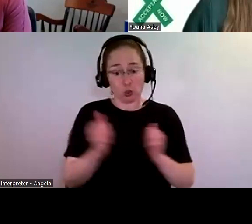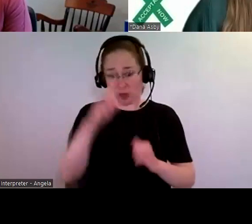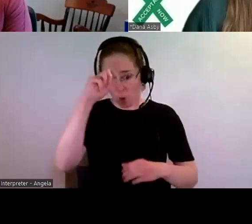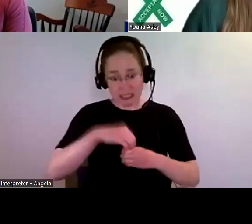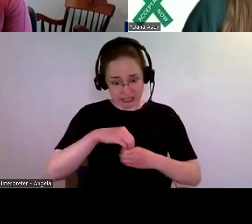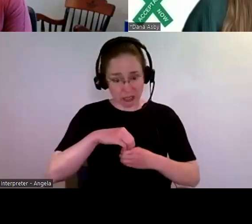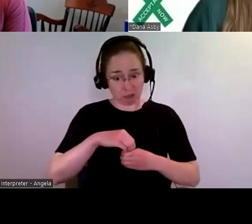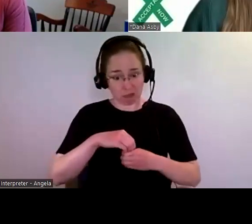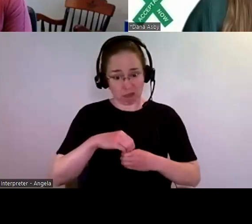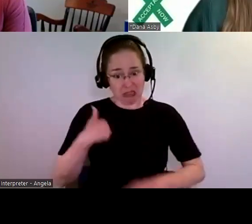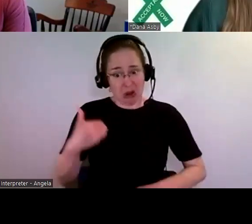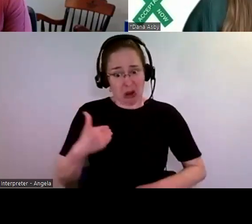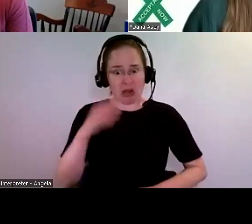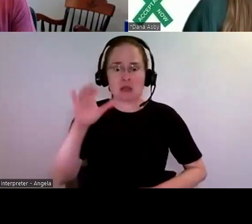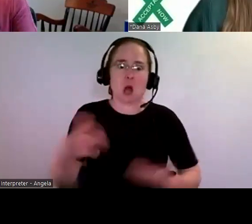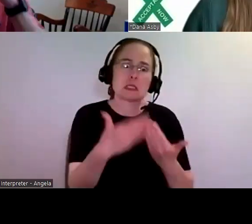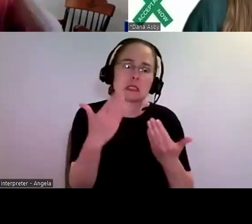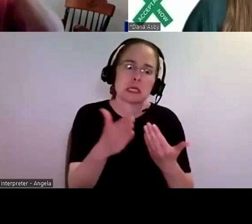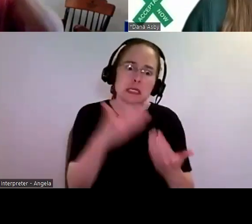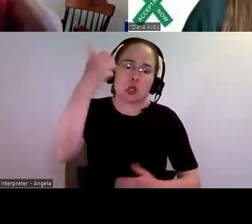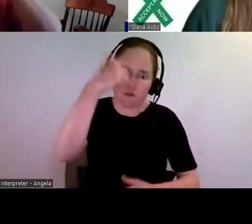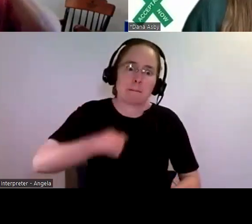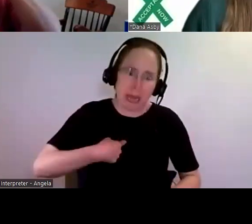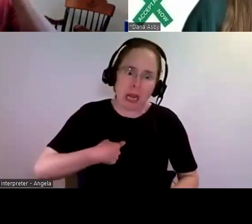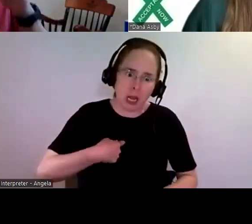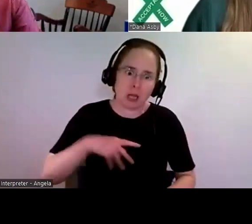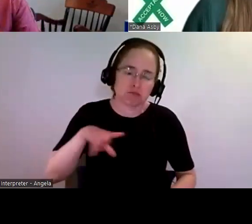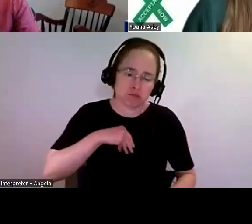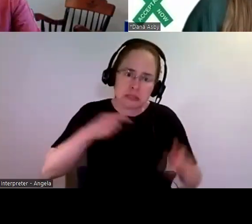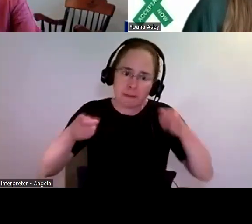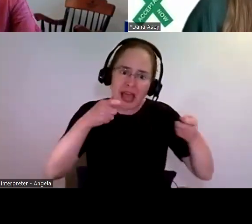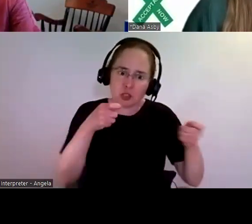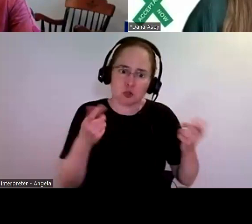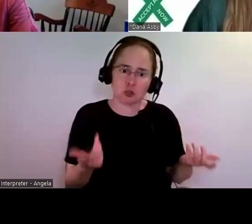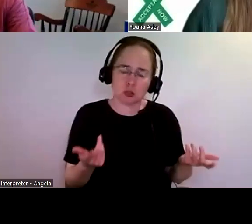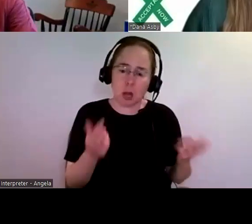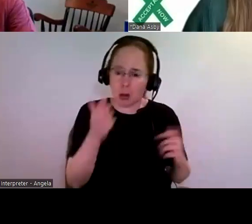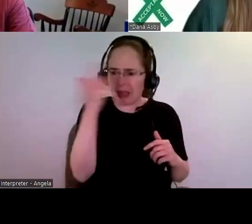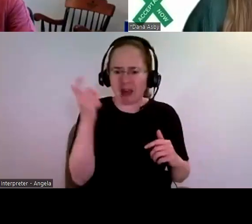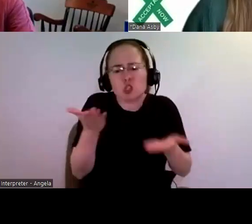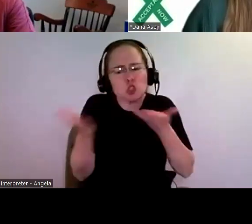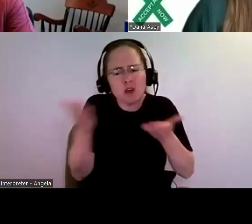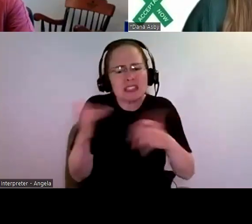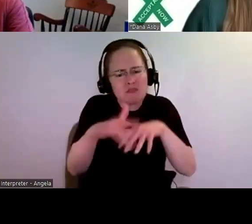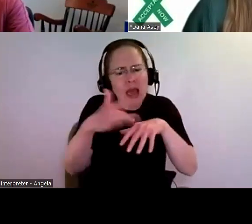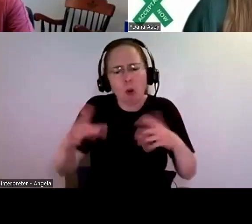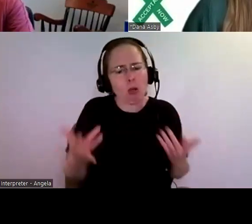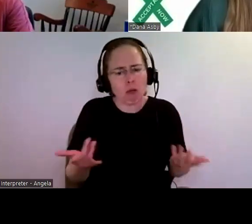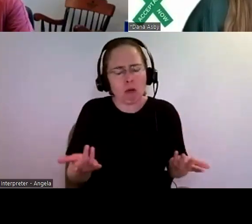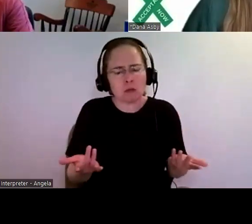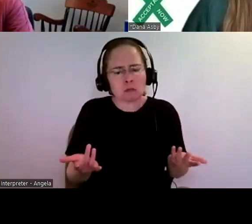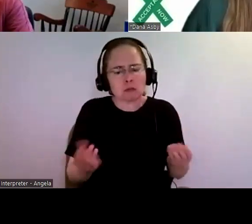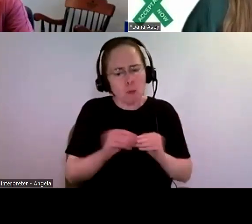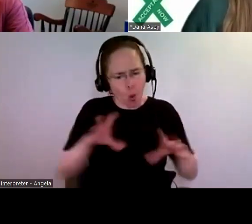autism, that was easier for me to deal with, to manage, because services were there. It's just more